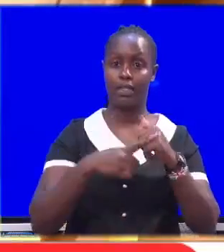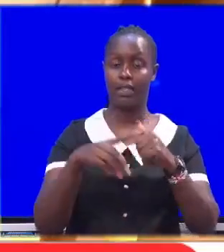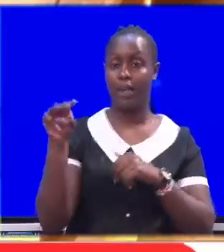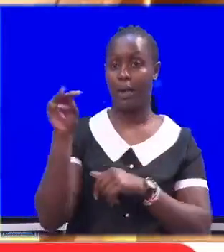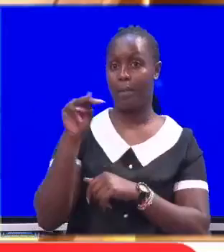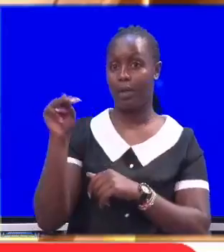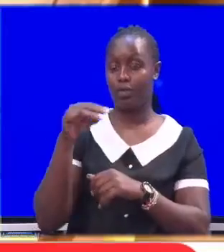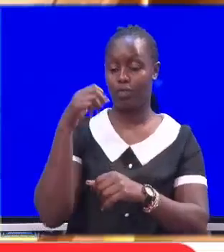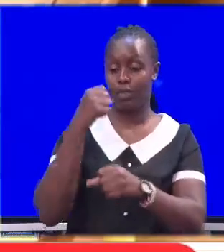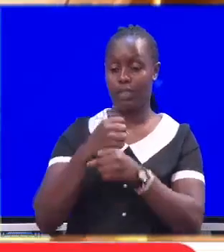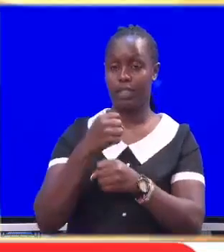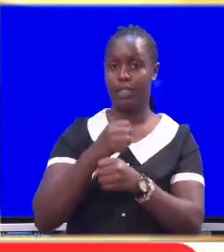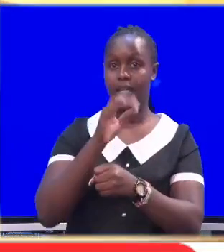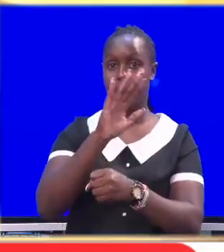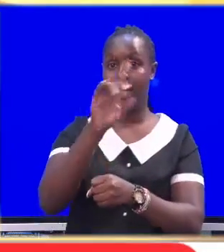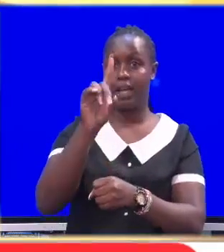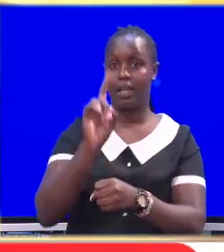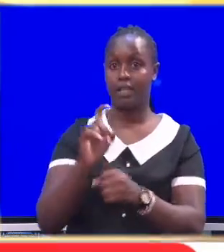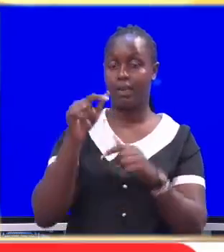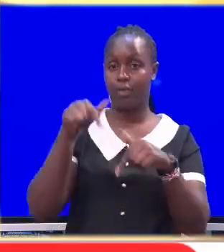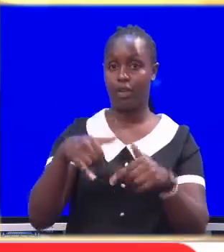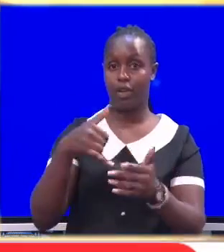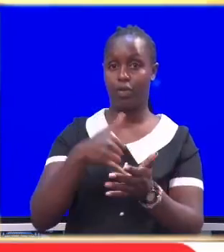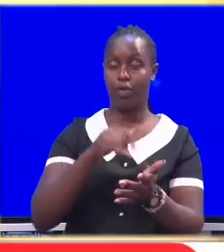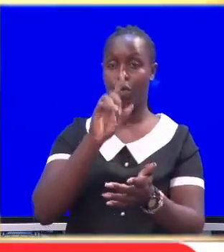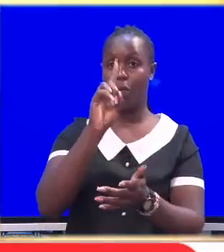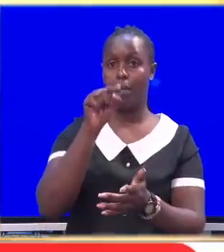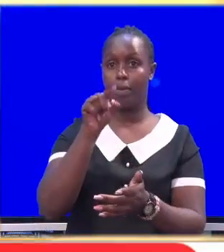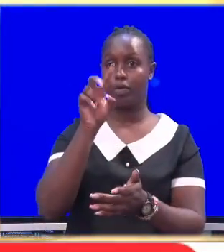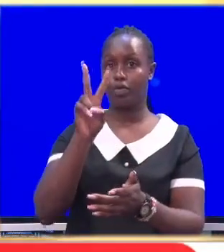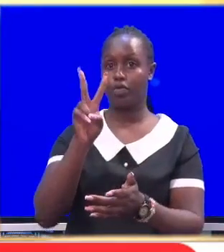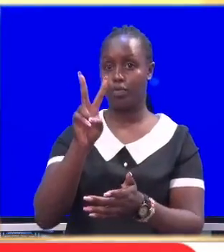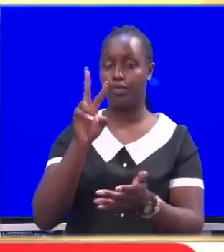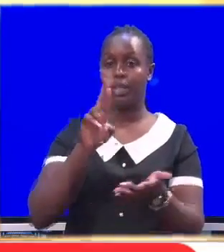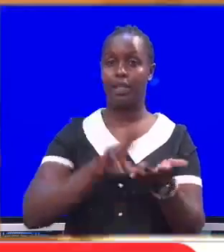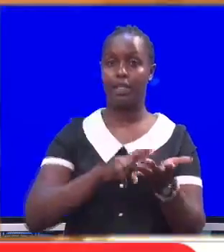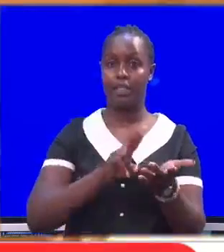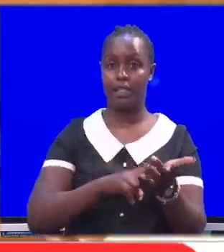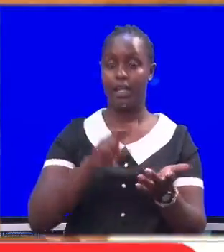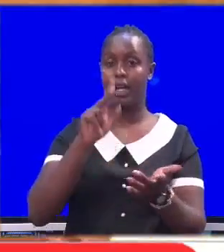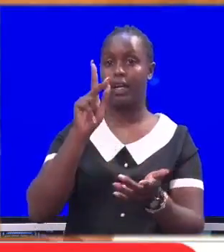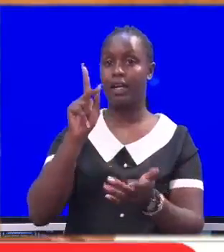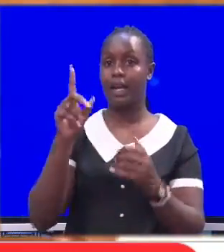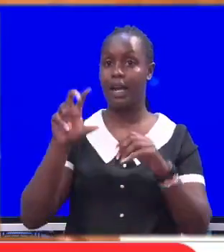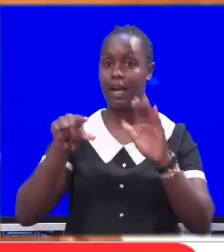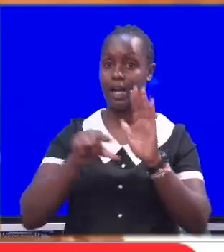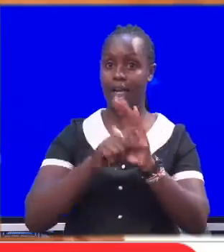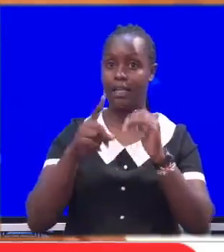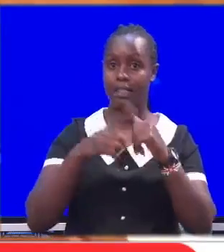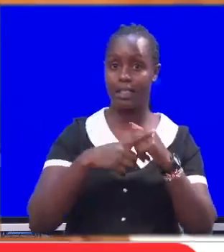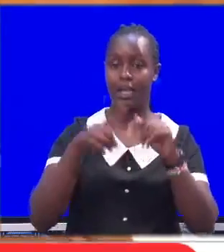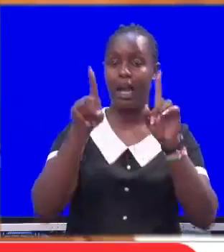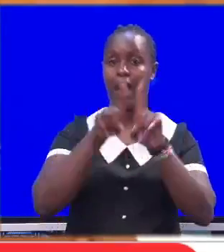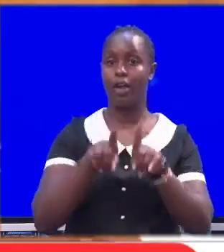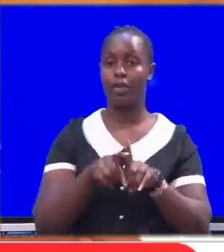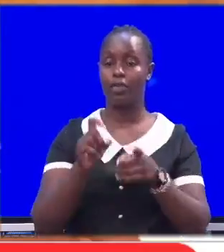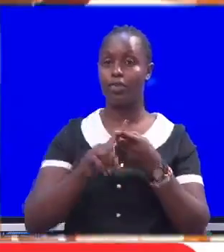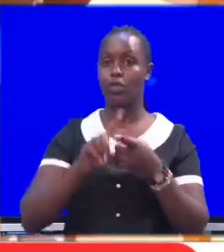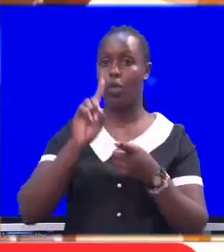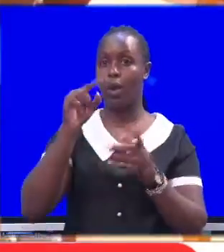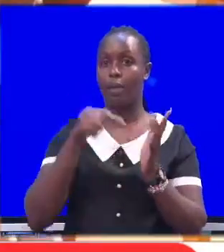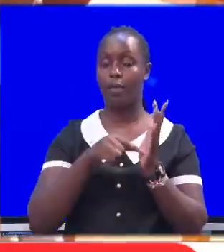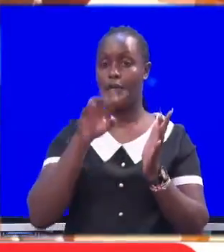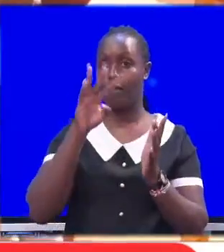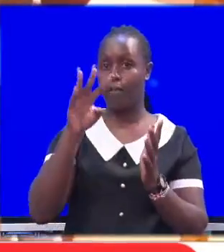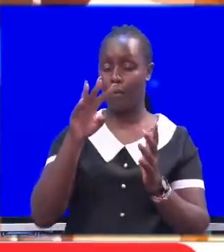national exams today. They include the 1.2 million registered KPSEA candidates and the 1.4 million registered KCPE